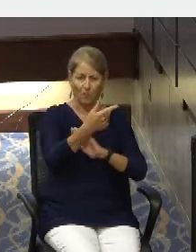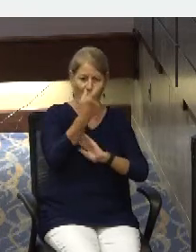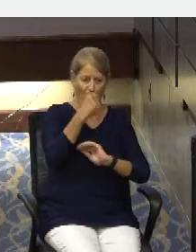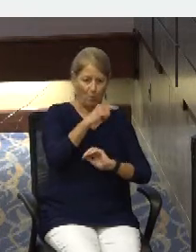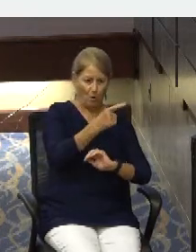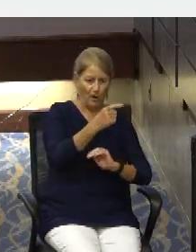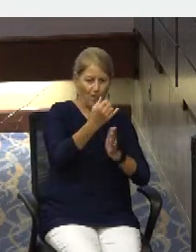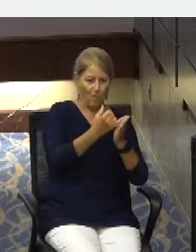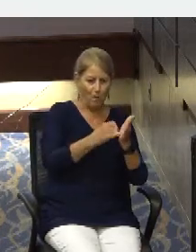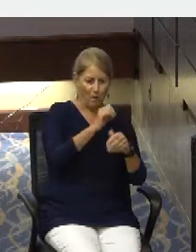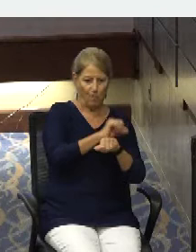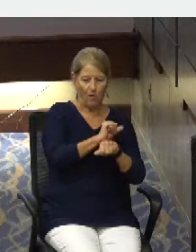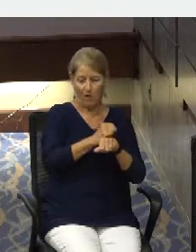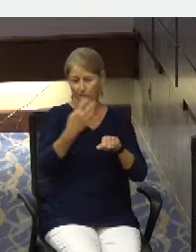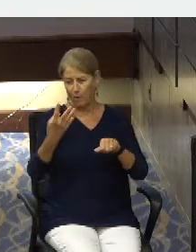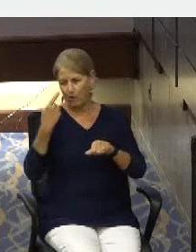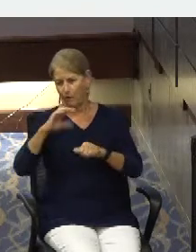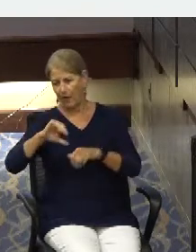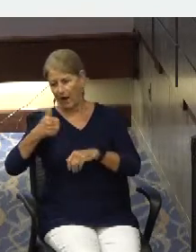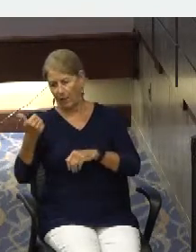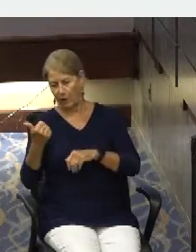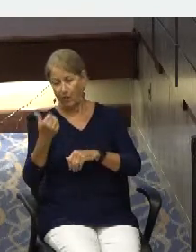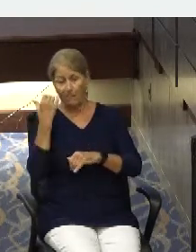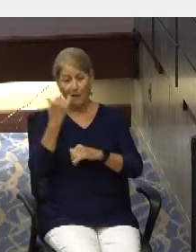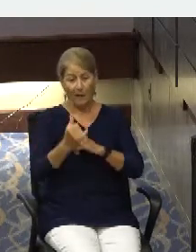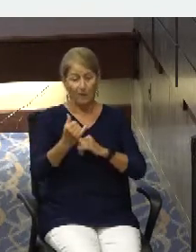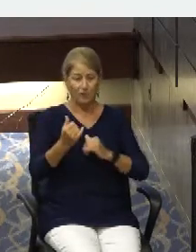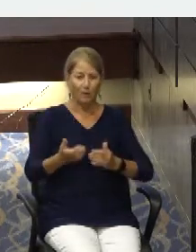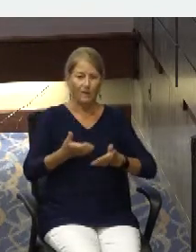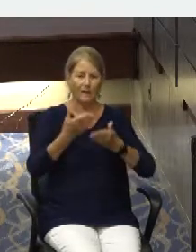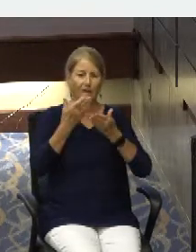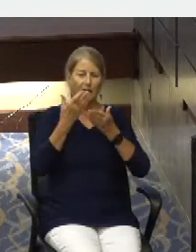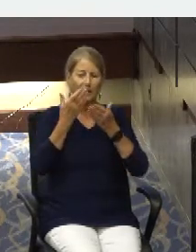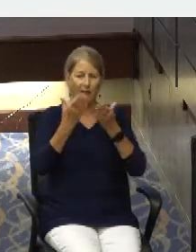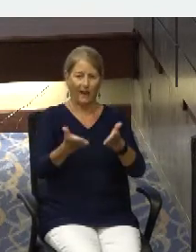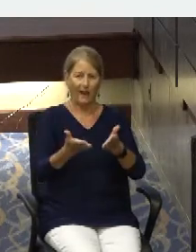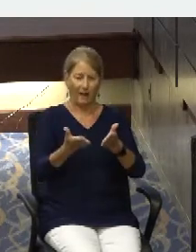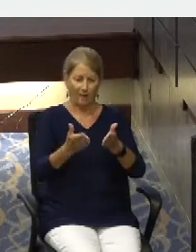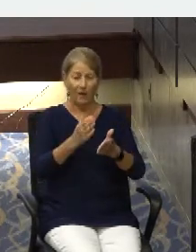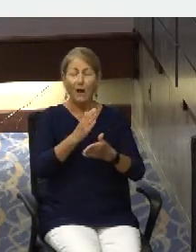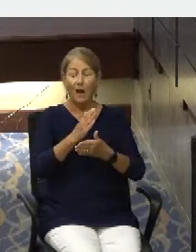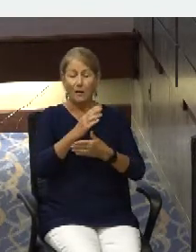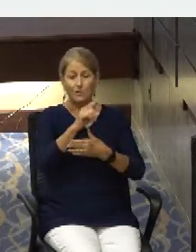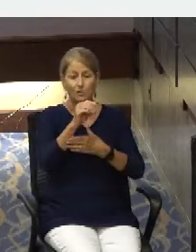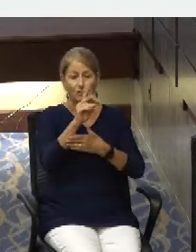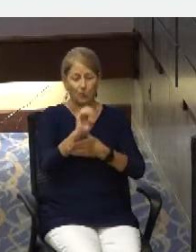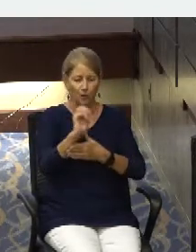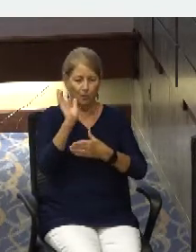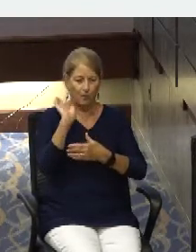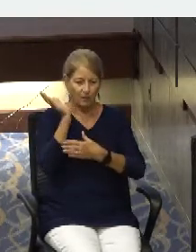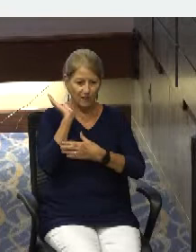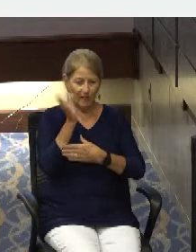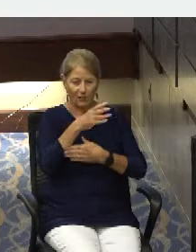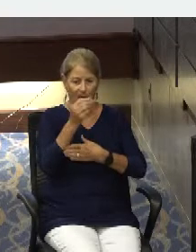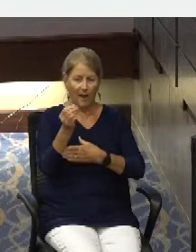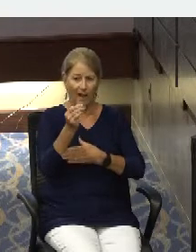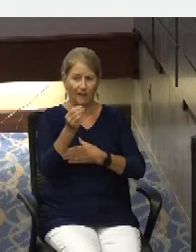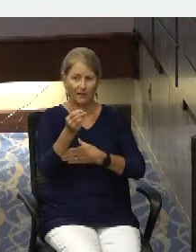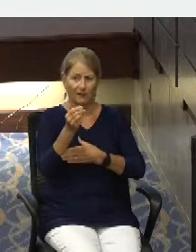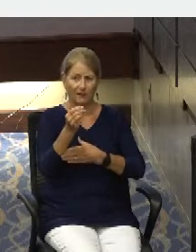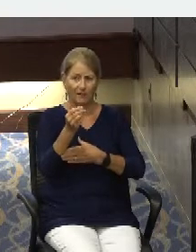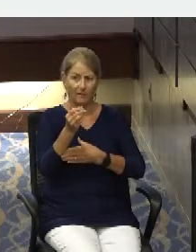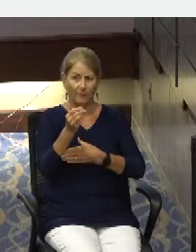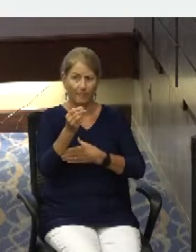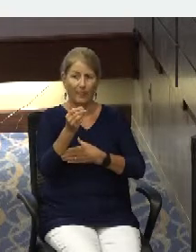other. Finalists each gave a Zoom presentation and were interviewed by a selection panel made up of members of the technical